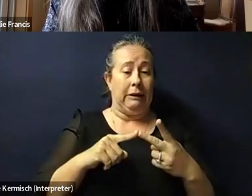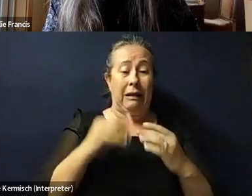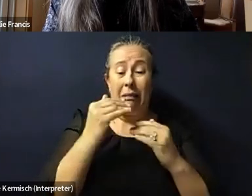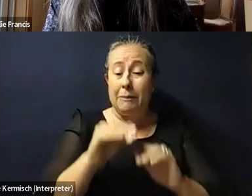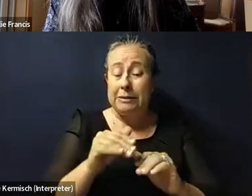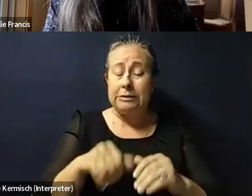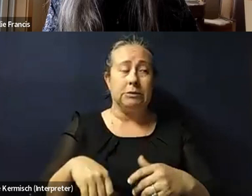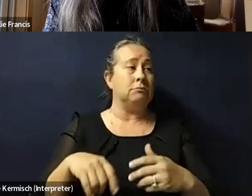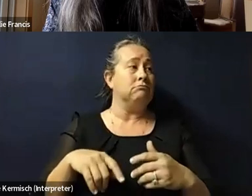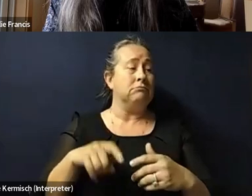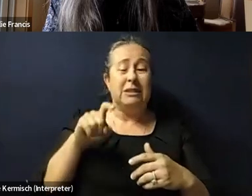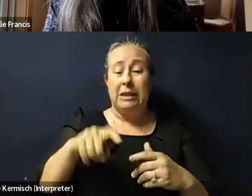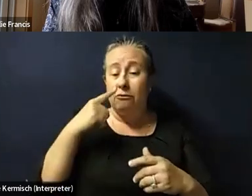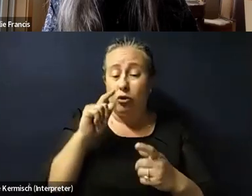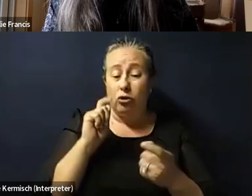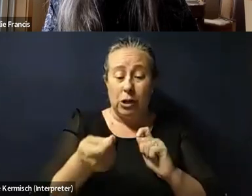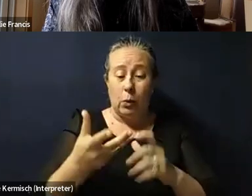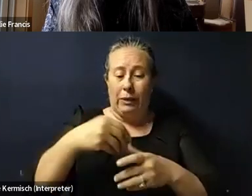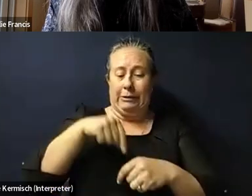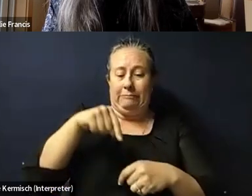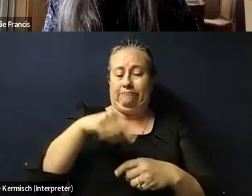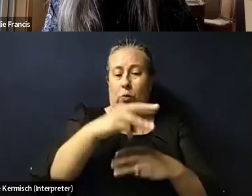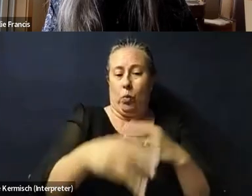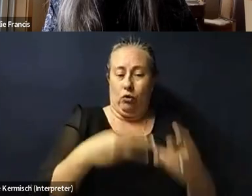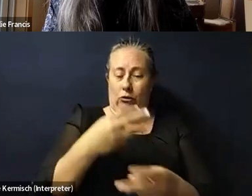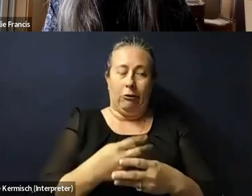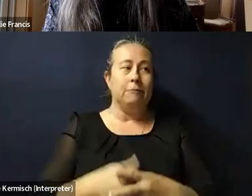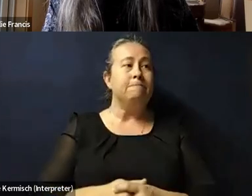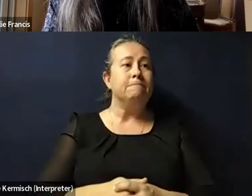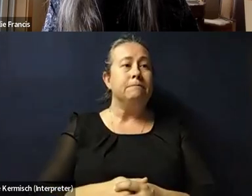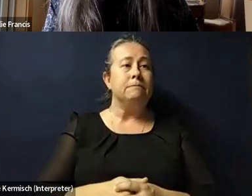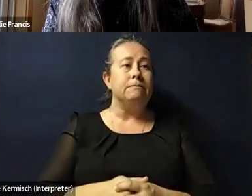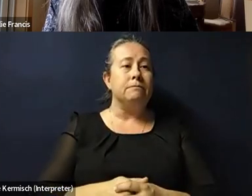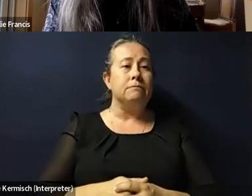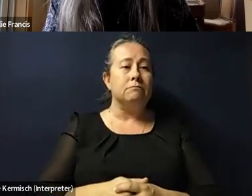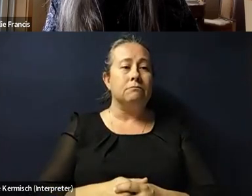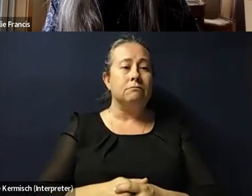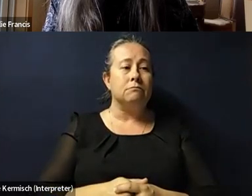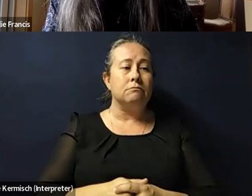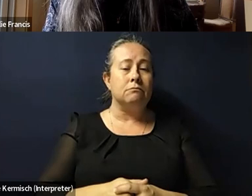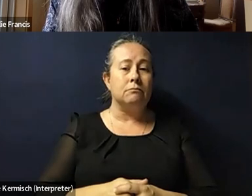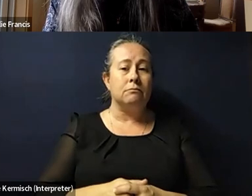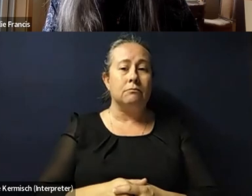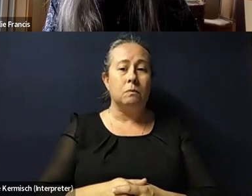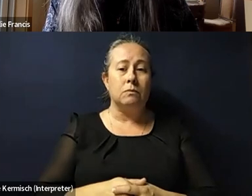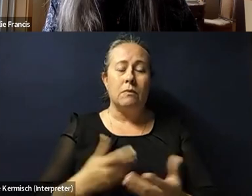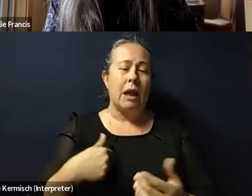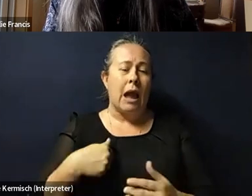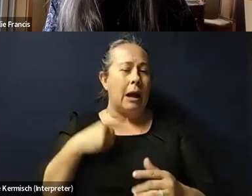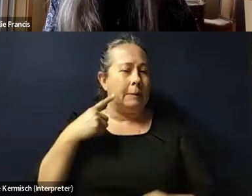change in the existing world. And you can get information. I suspect